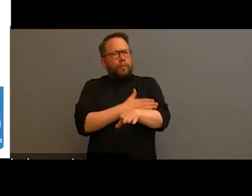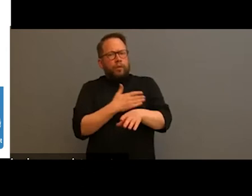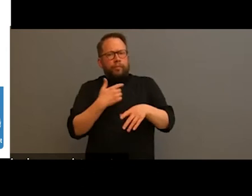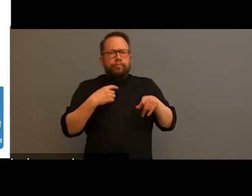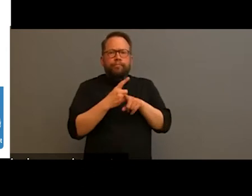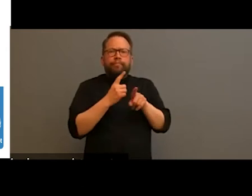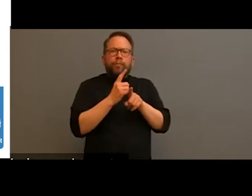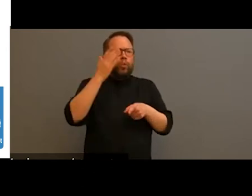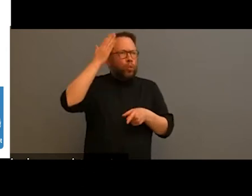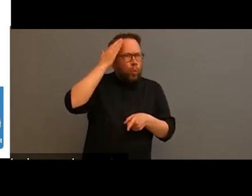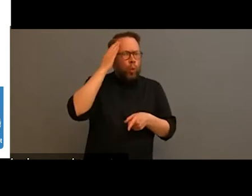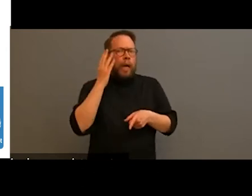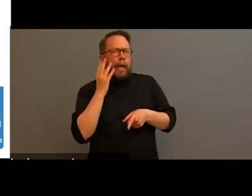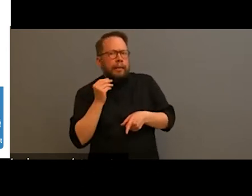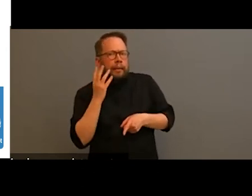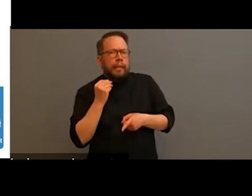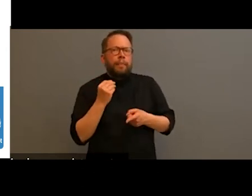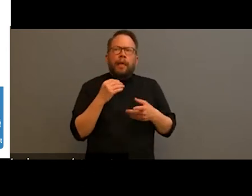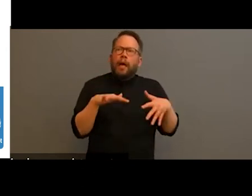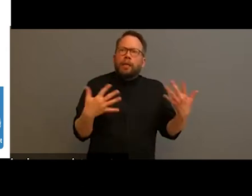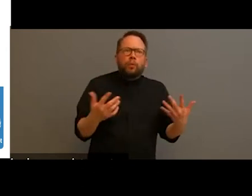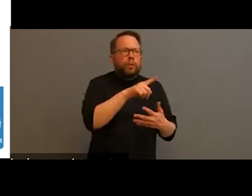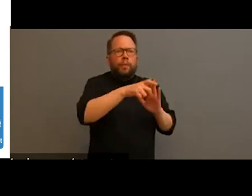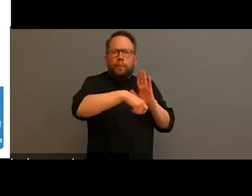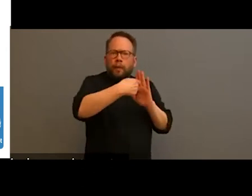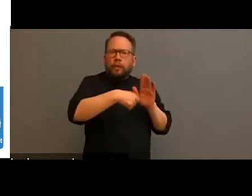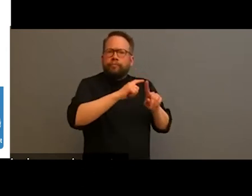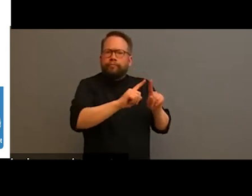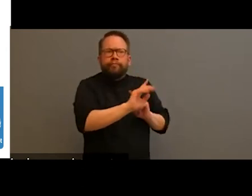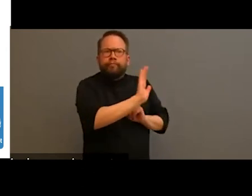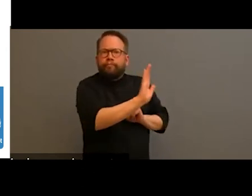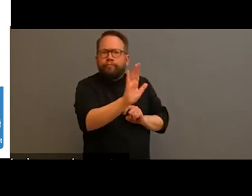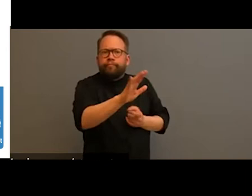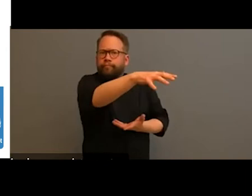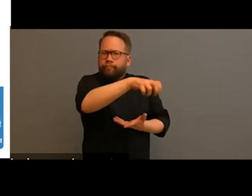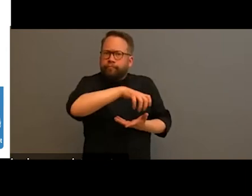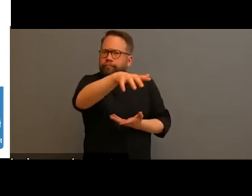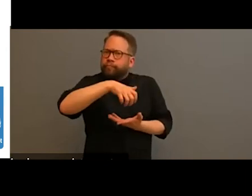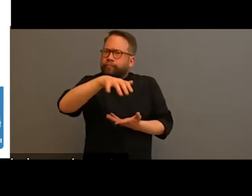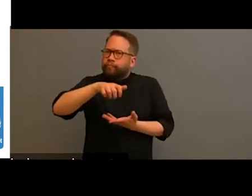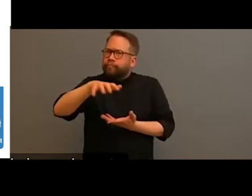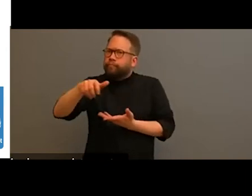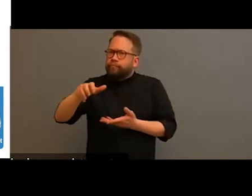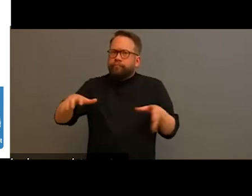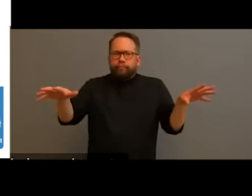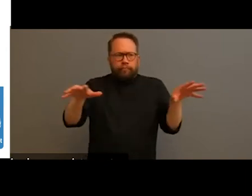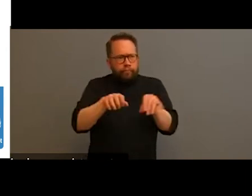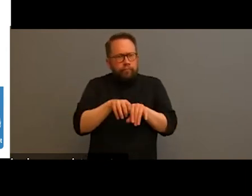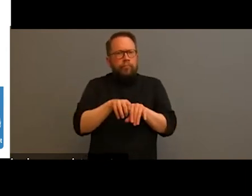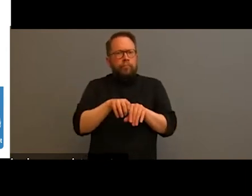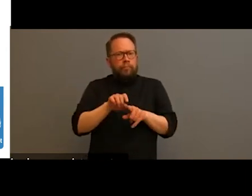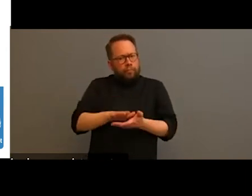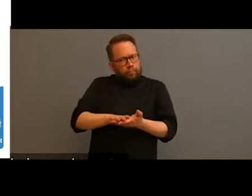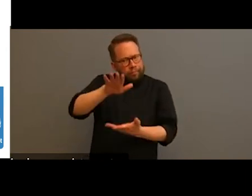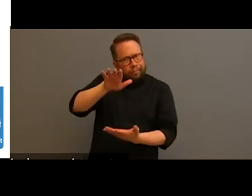project. And we will continue our work once the project is completed. It is